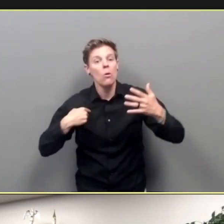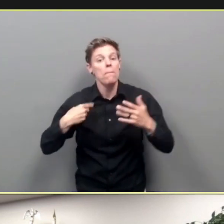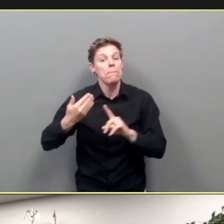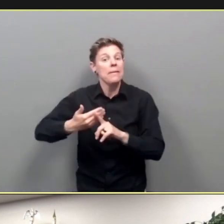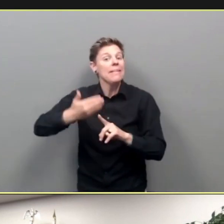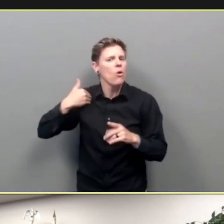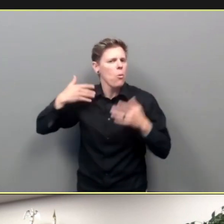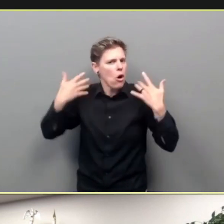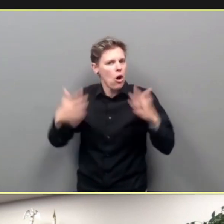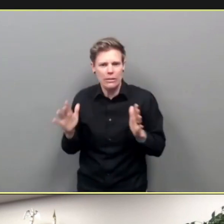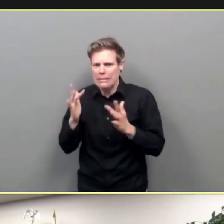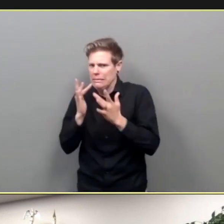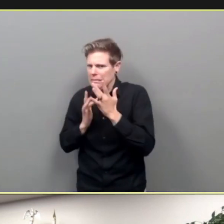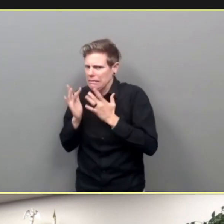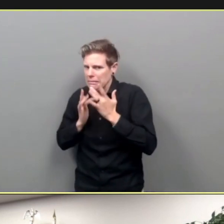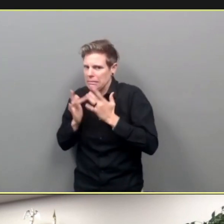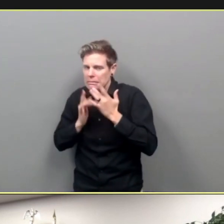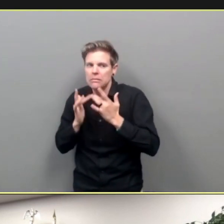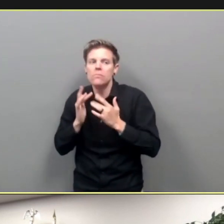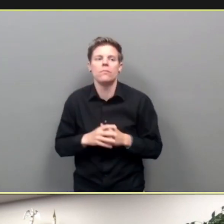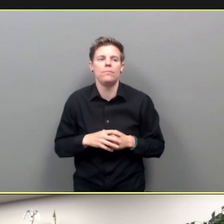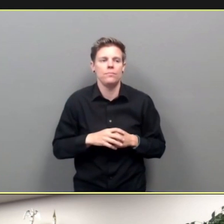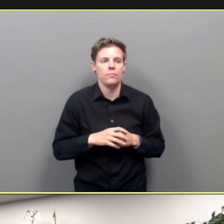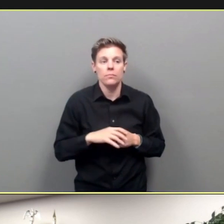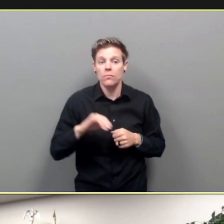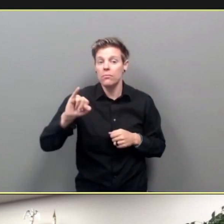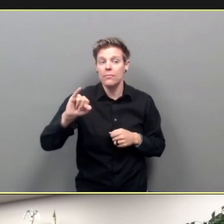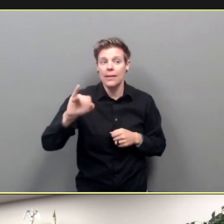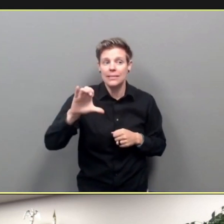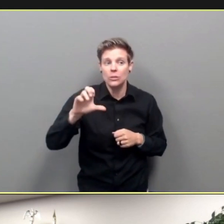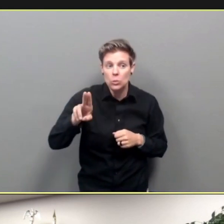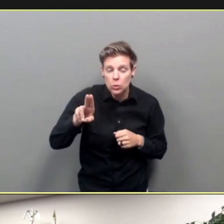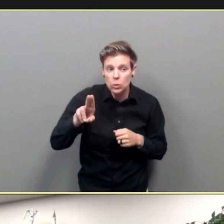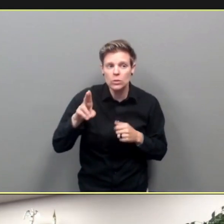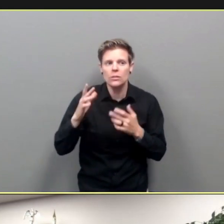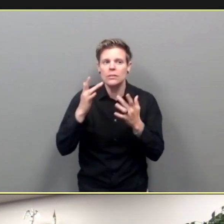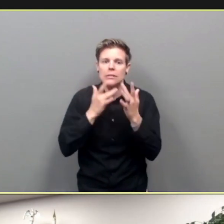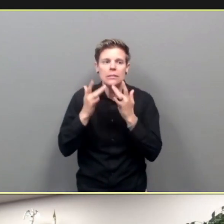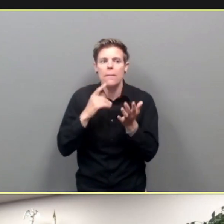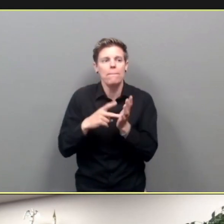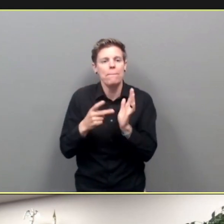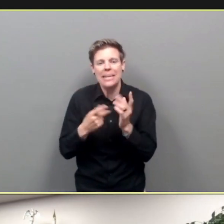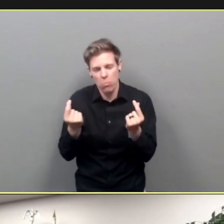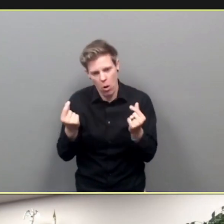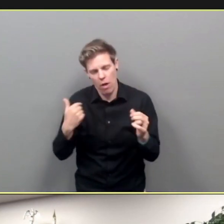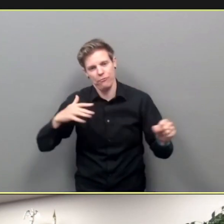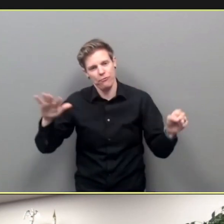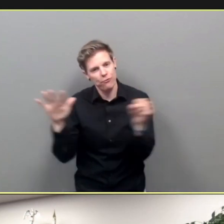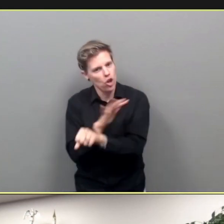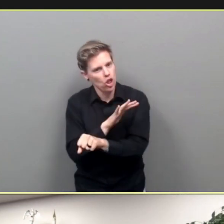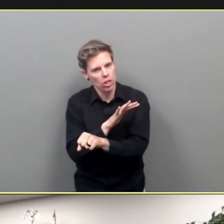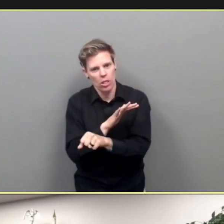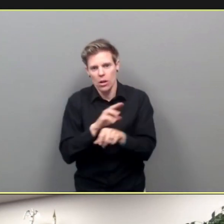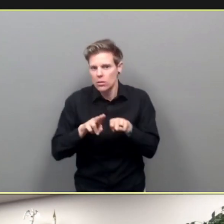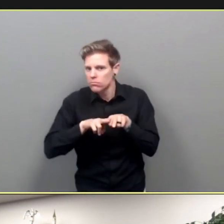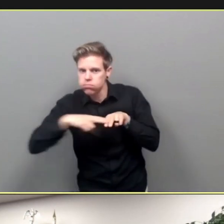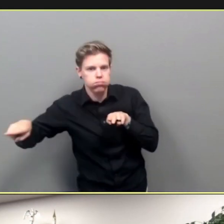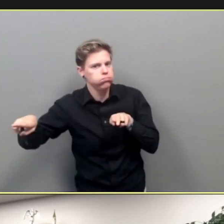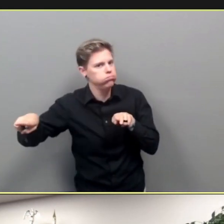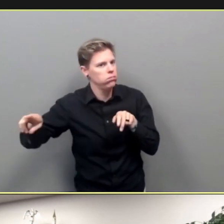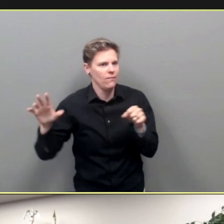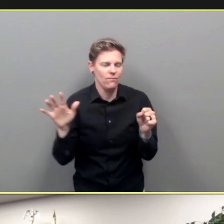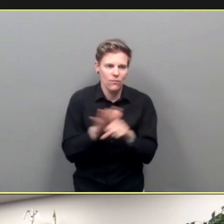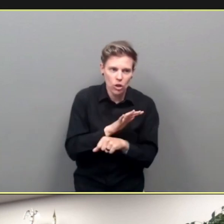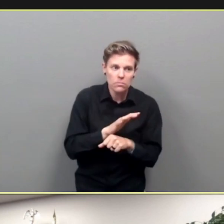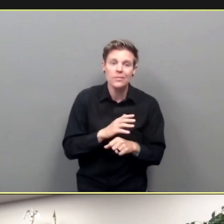that shortage of beds, we tend to run pretty full hospitals, particularly in metropolitan areas. And even before the pandemic